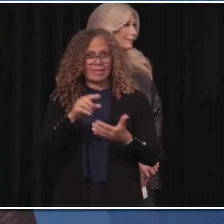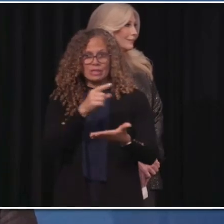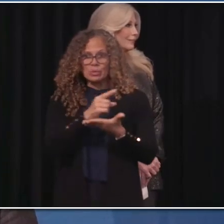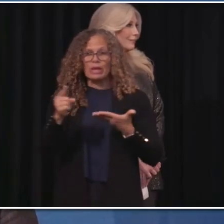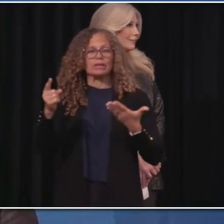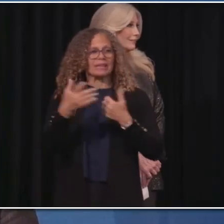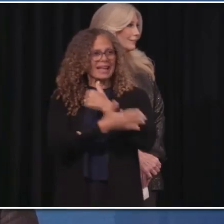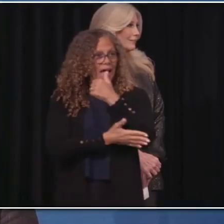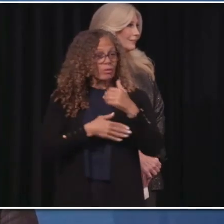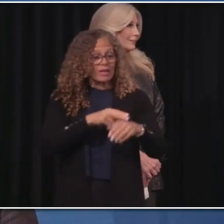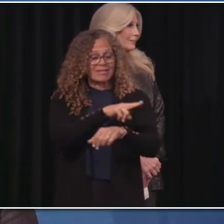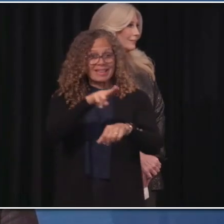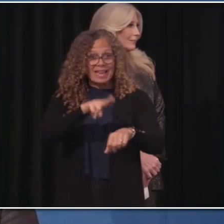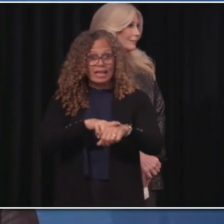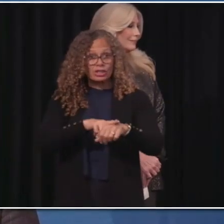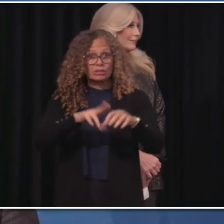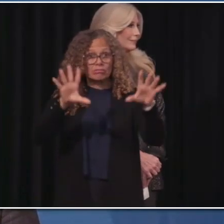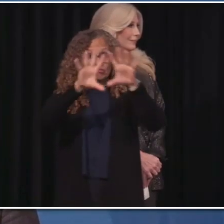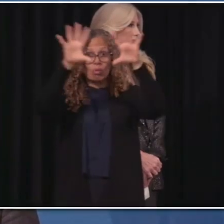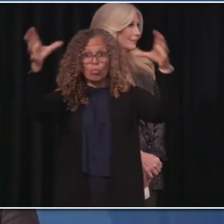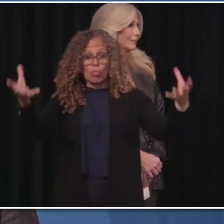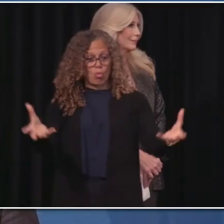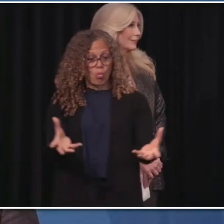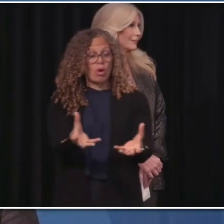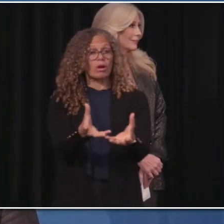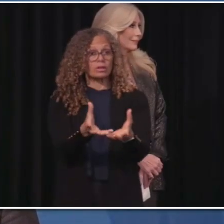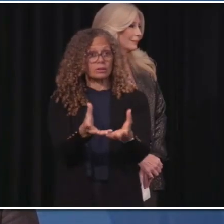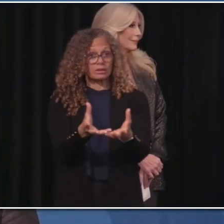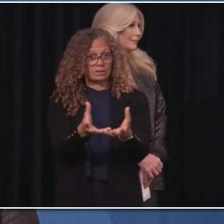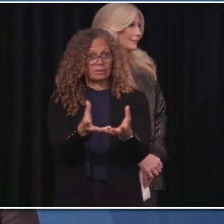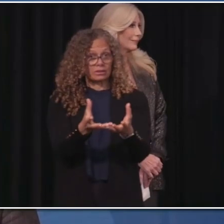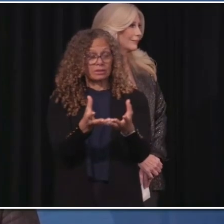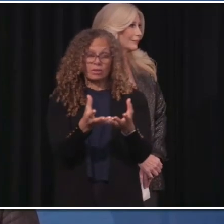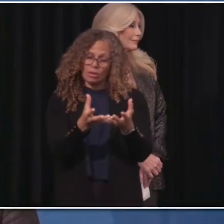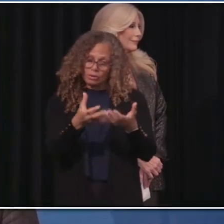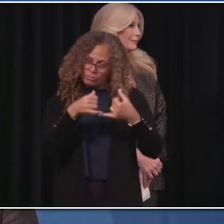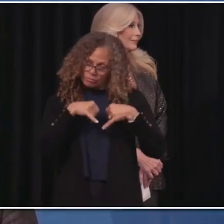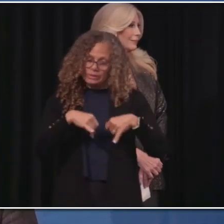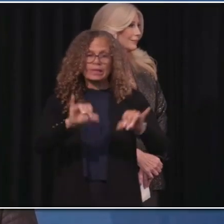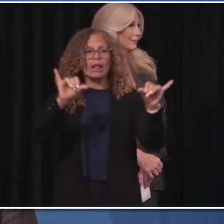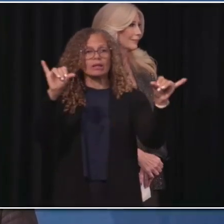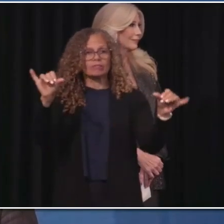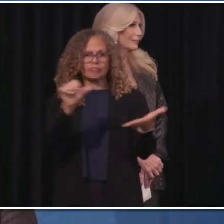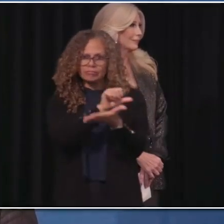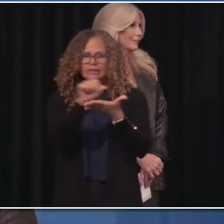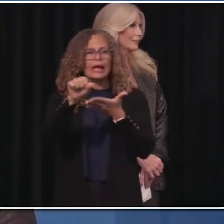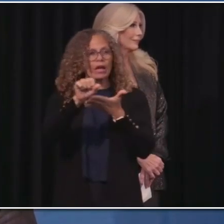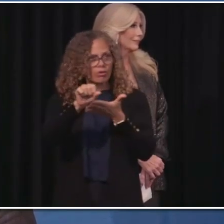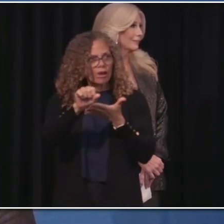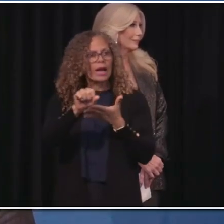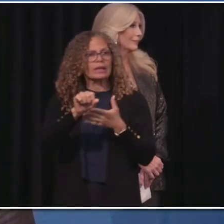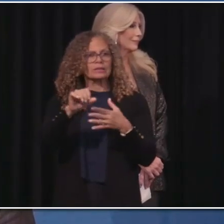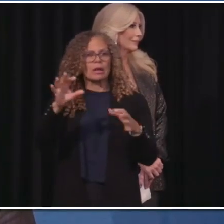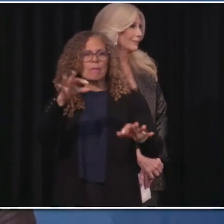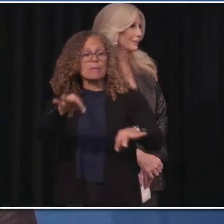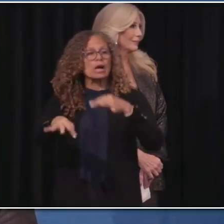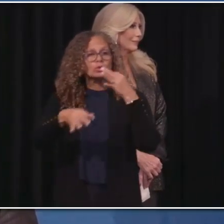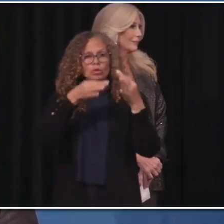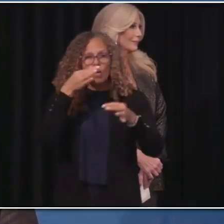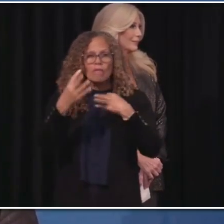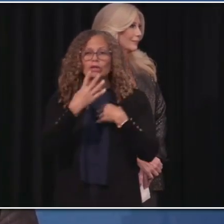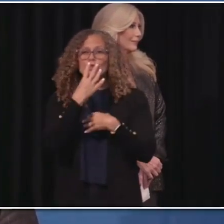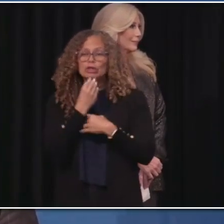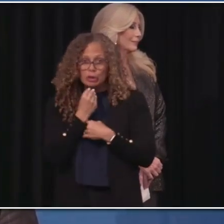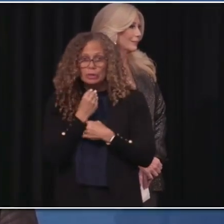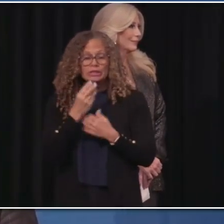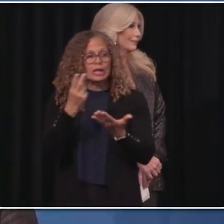nation, yes, the world, are observing sacred traditions. Passover in the Jewish faith and